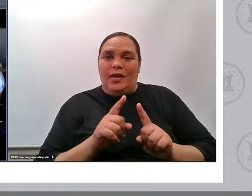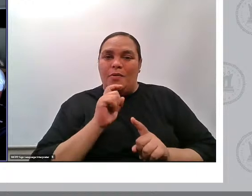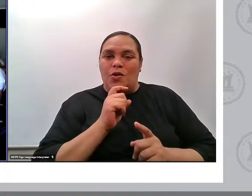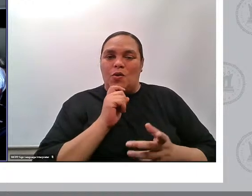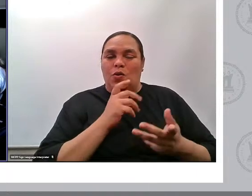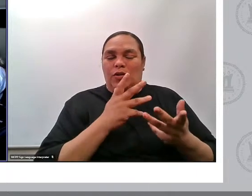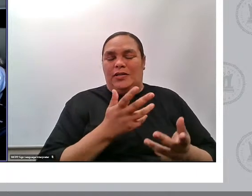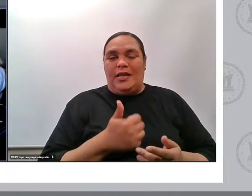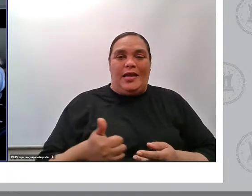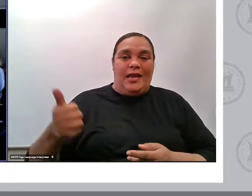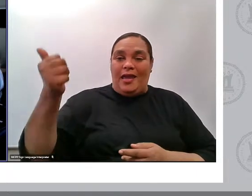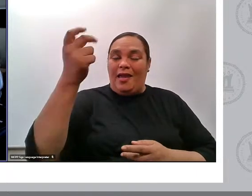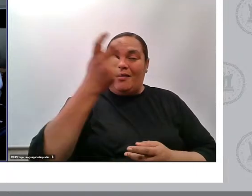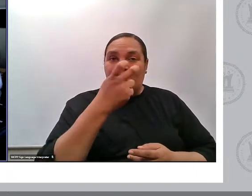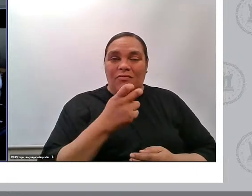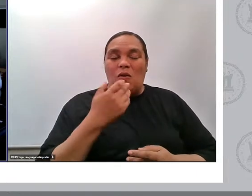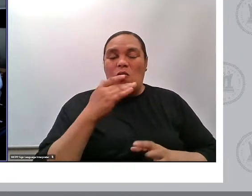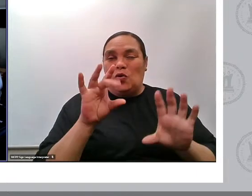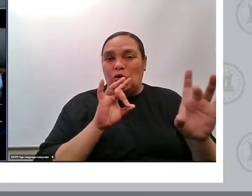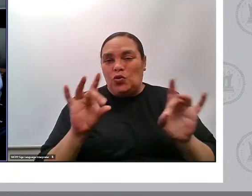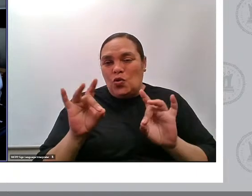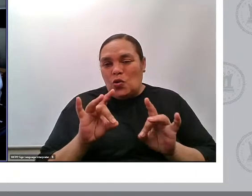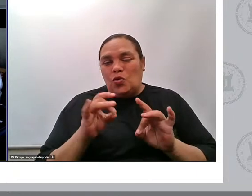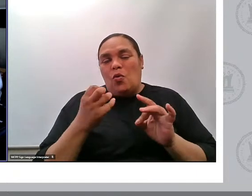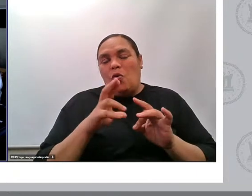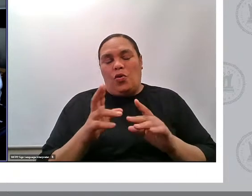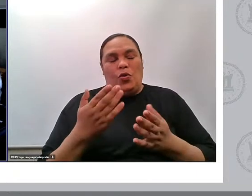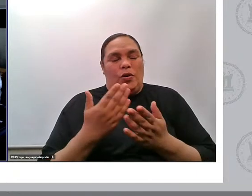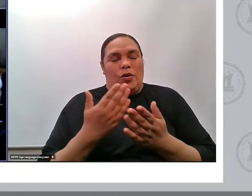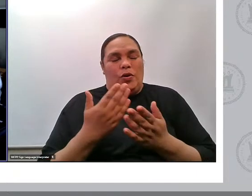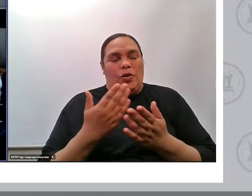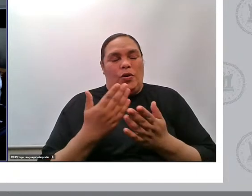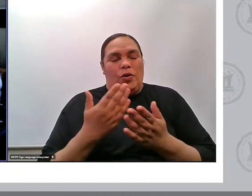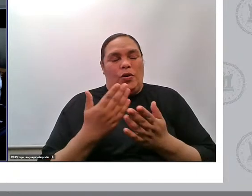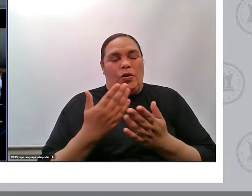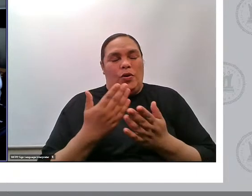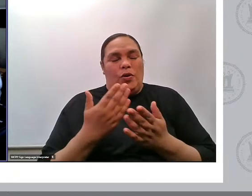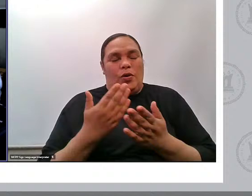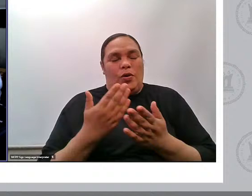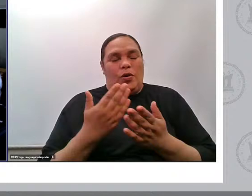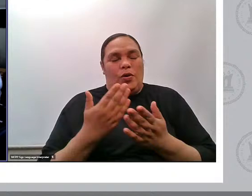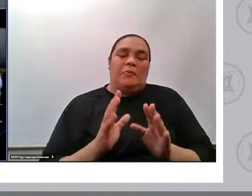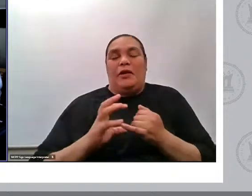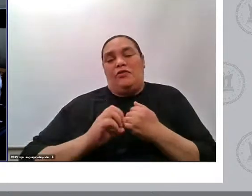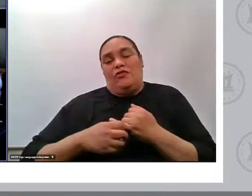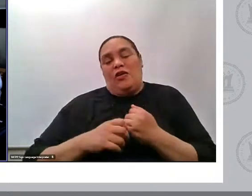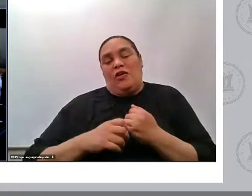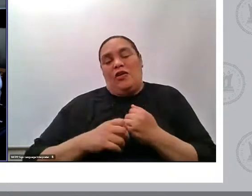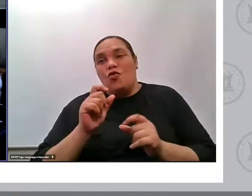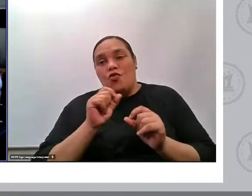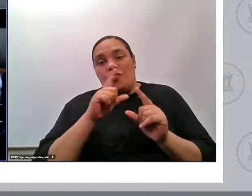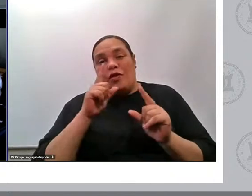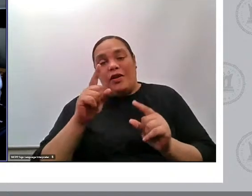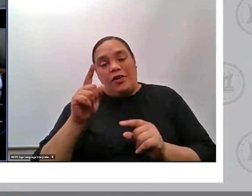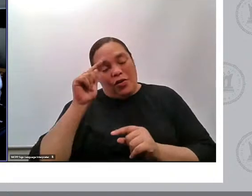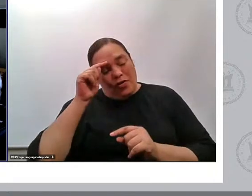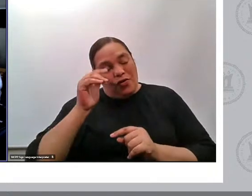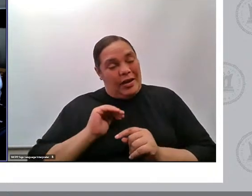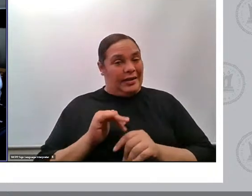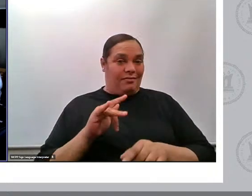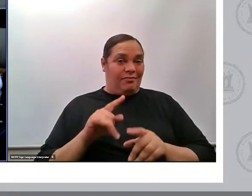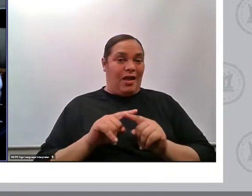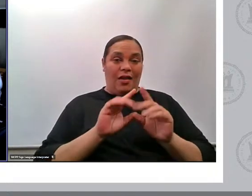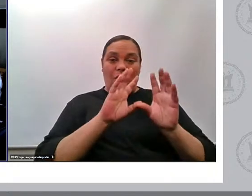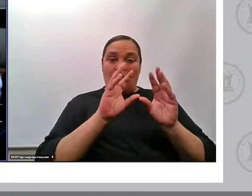utilize the headhunting where you would be able to justify based on trying to realize your gender sensitivity and all